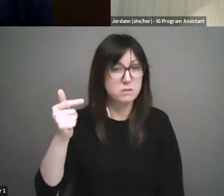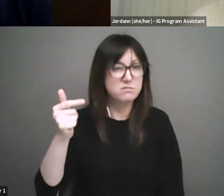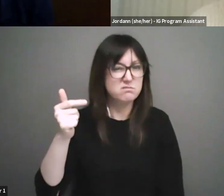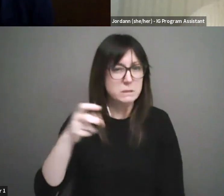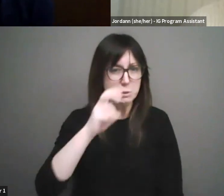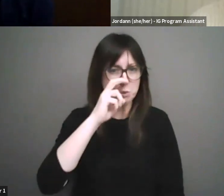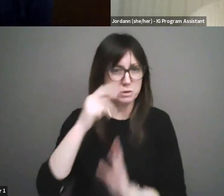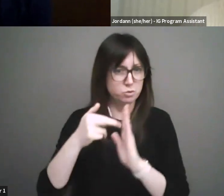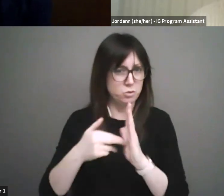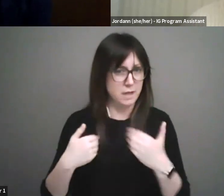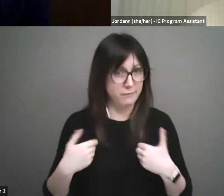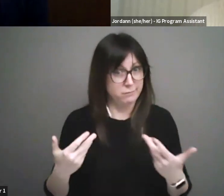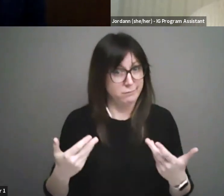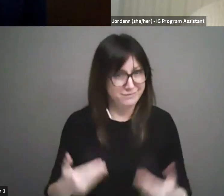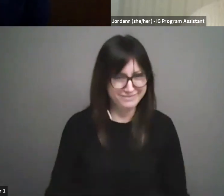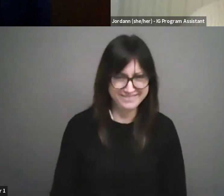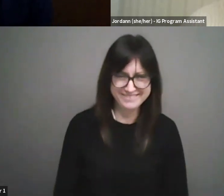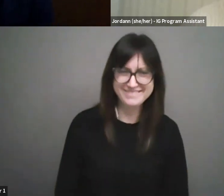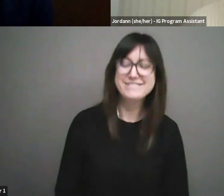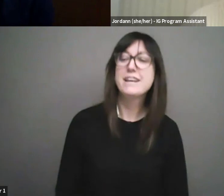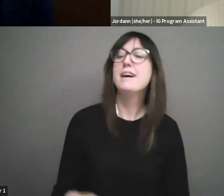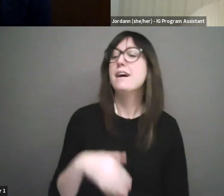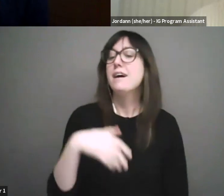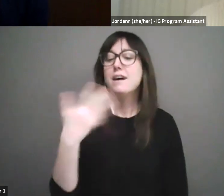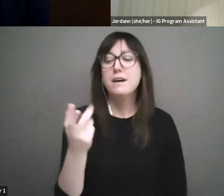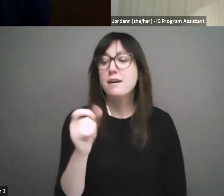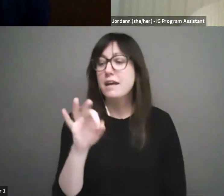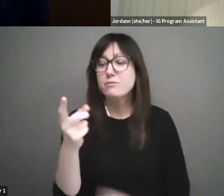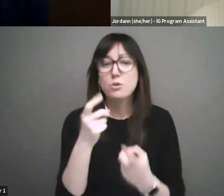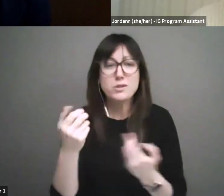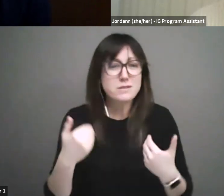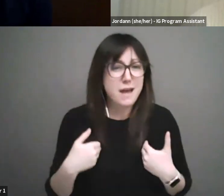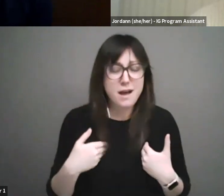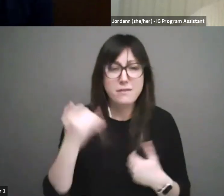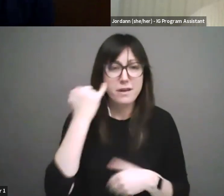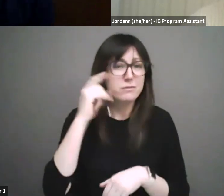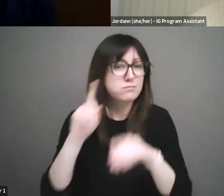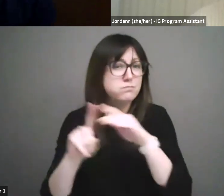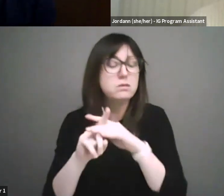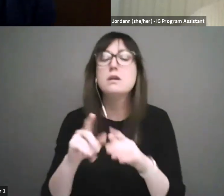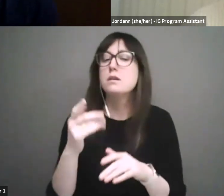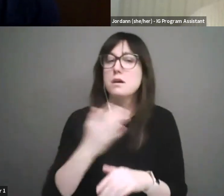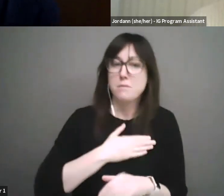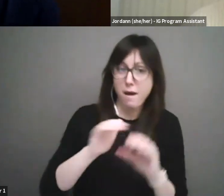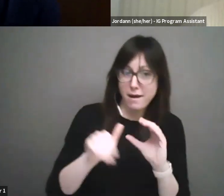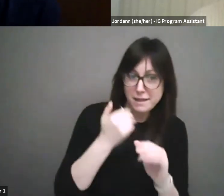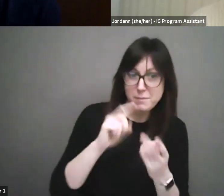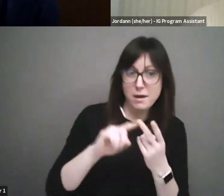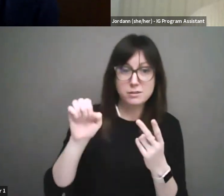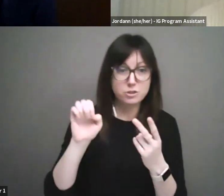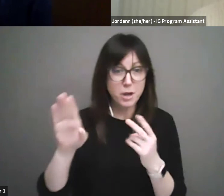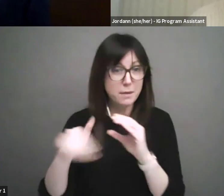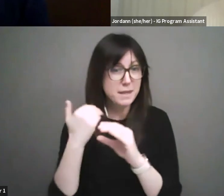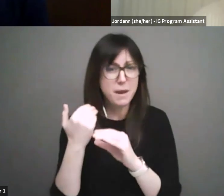Awesome. Thank you all. Yeah, so if you do have any other questions going forward, just a reminder, you have Jacob's email in mind. You can always reach out afterwards